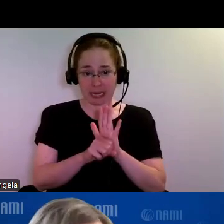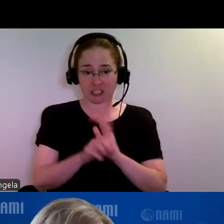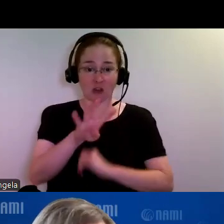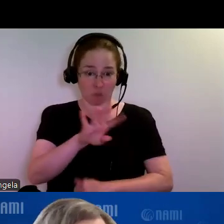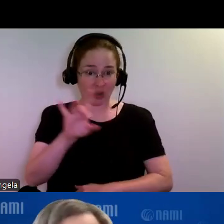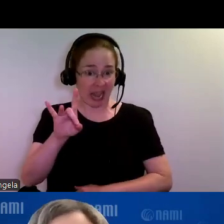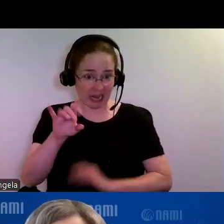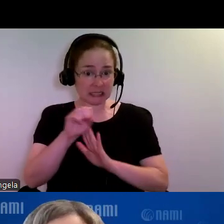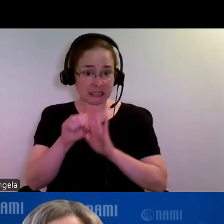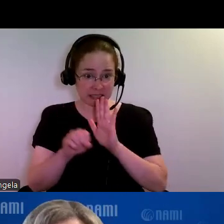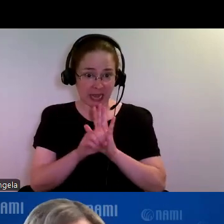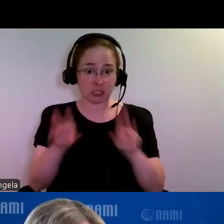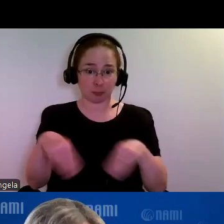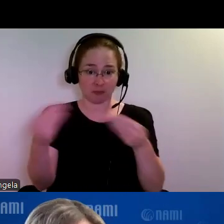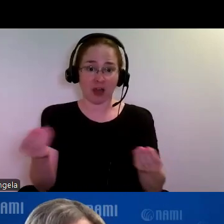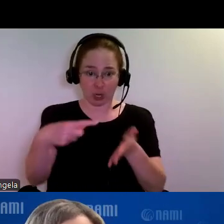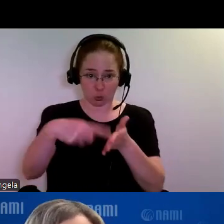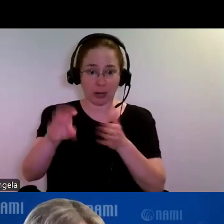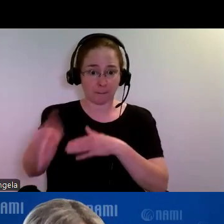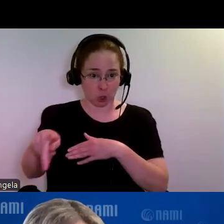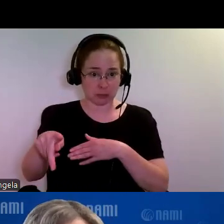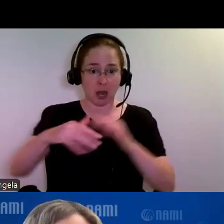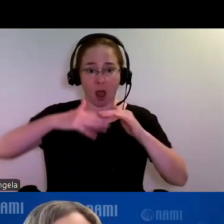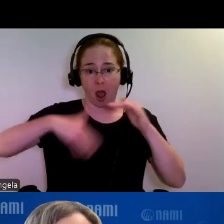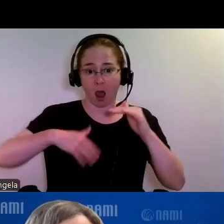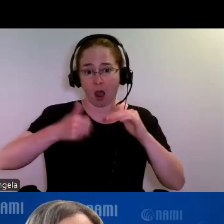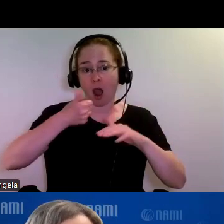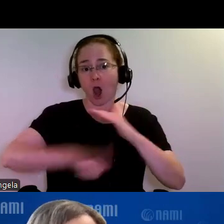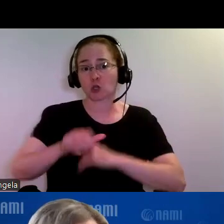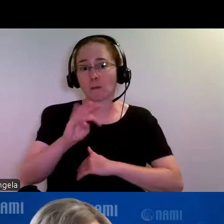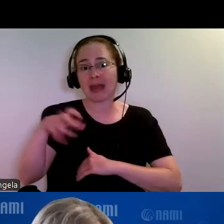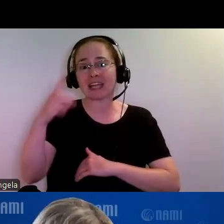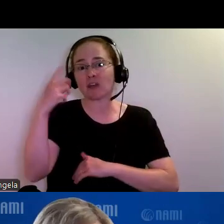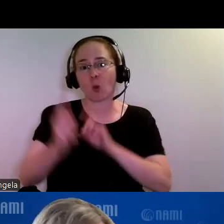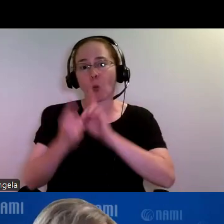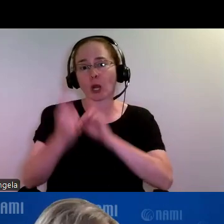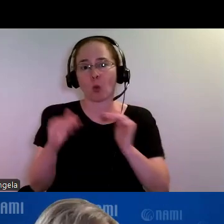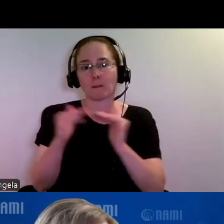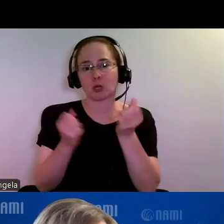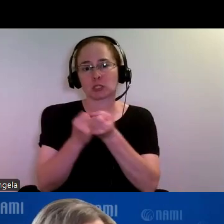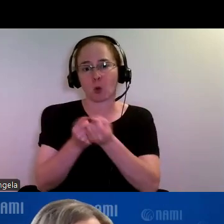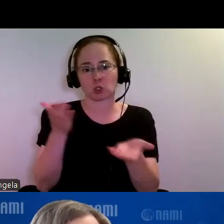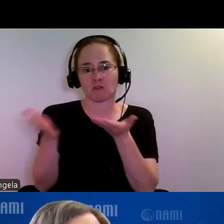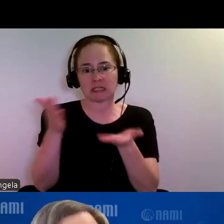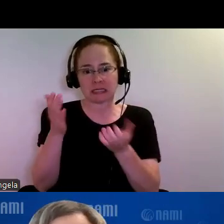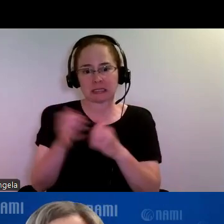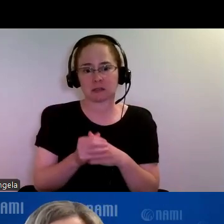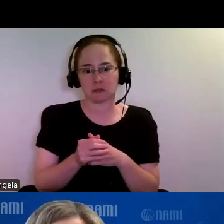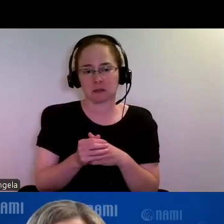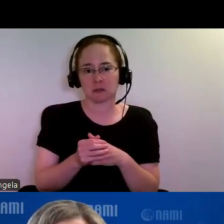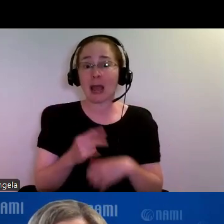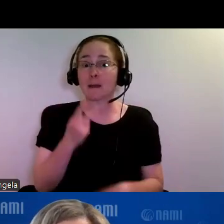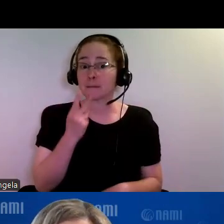48 states, provide reimbursement under Medicaid for one-on-one peer support services. The